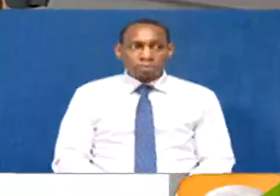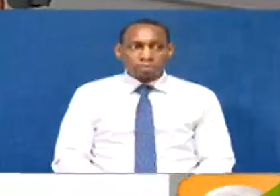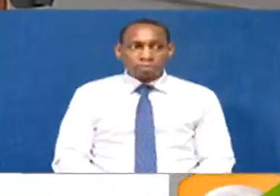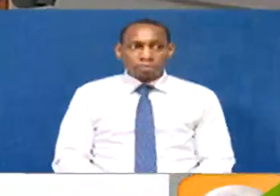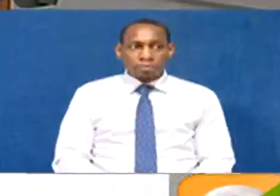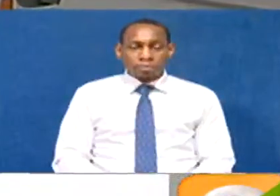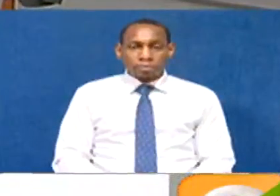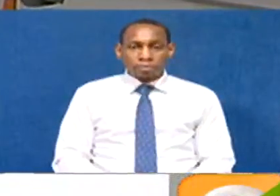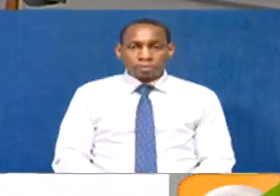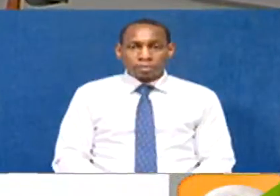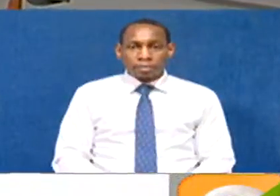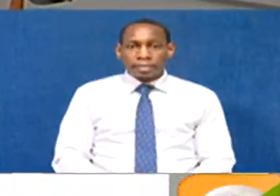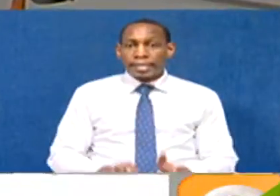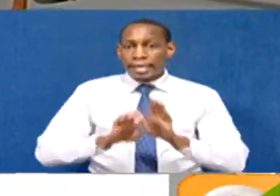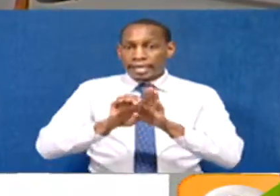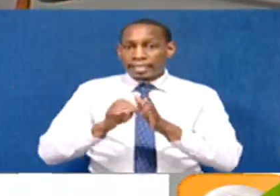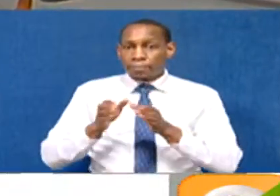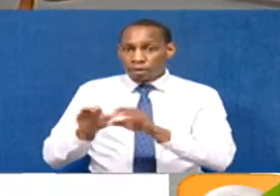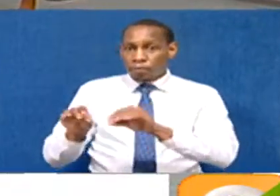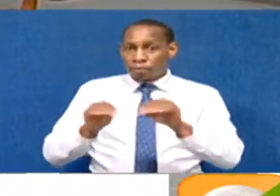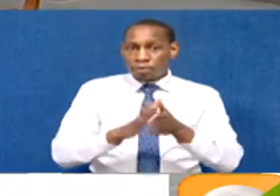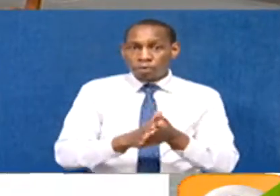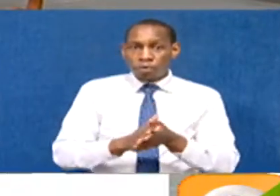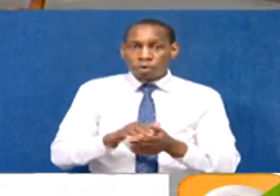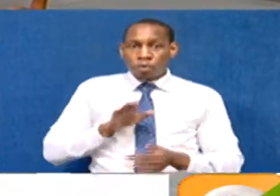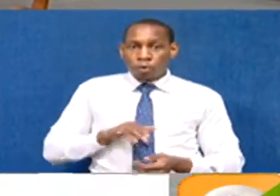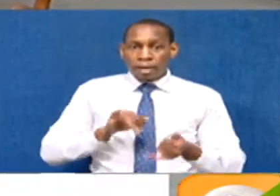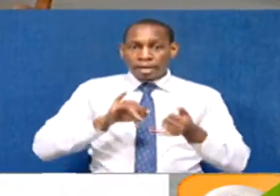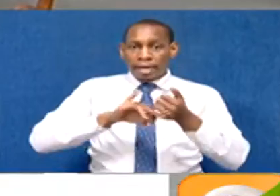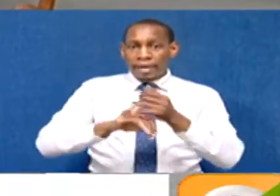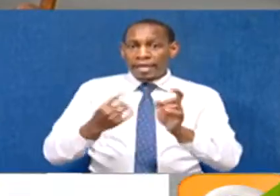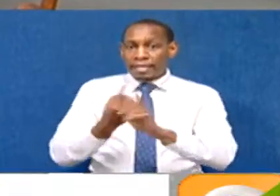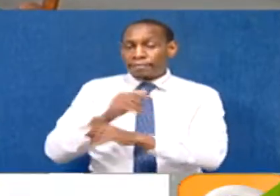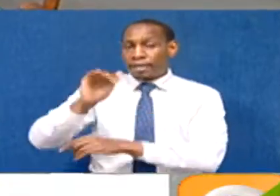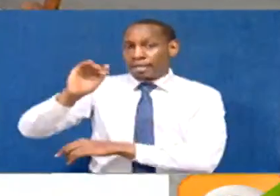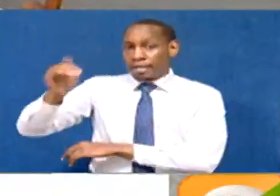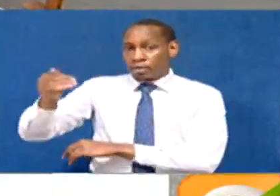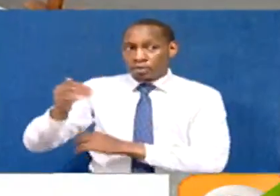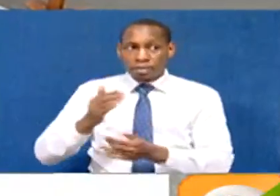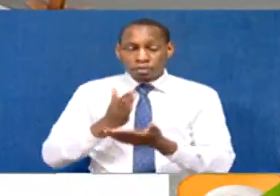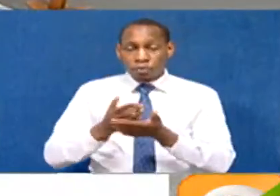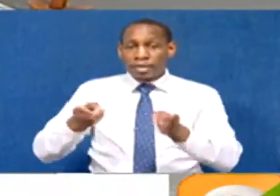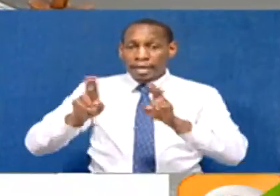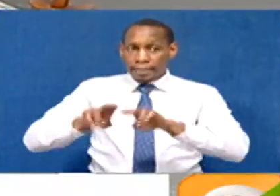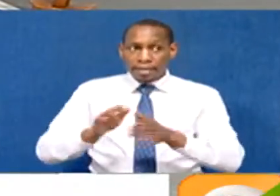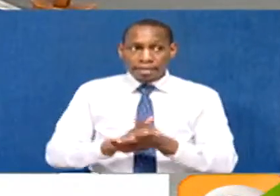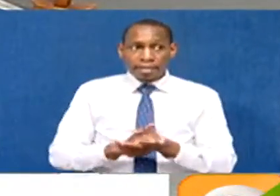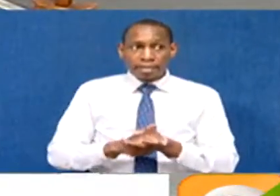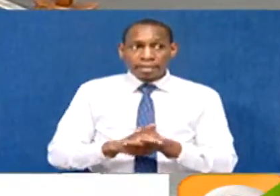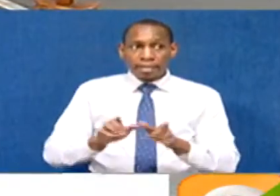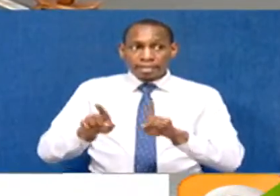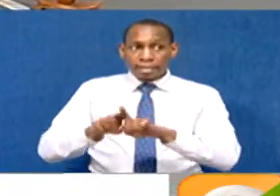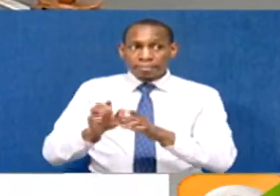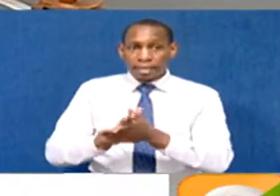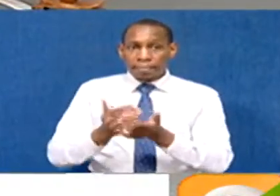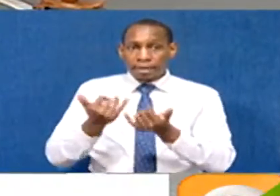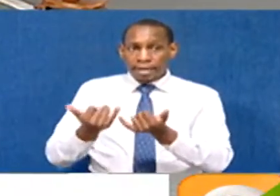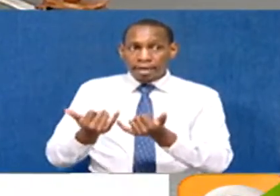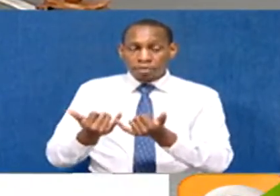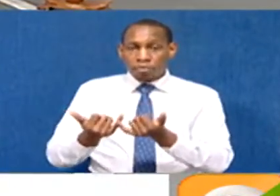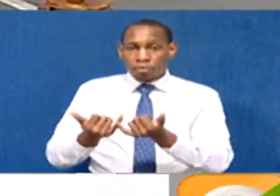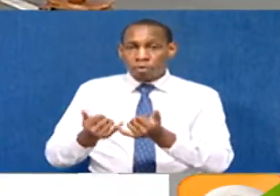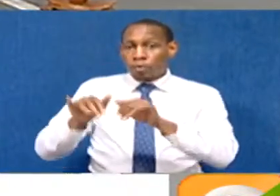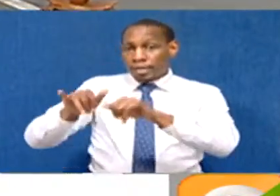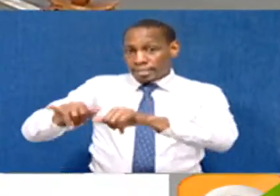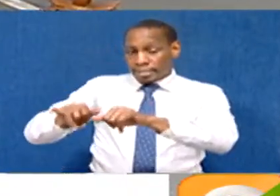It's not a walk in the park, Jeff. It's a form of, for a woman to marry in another county, which will happen and it is happening, and then you have to make that your